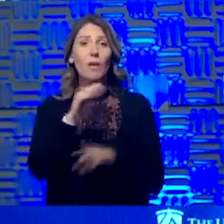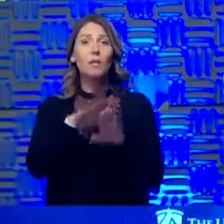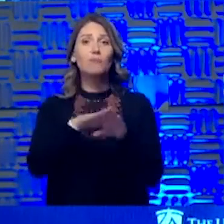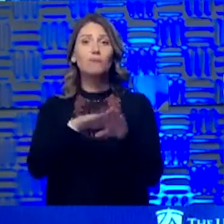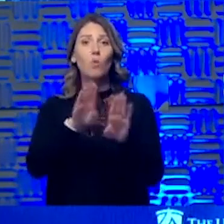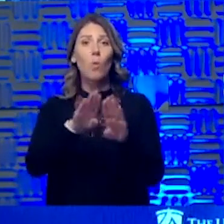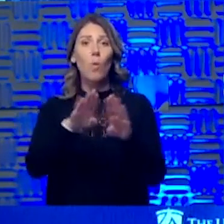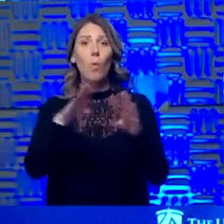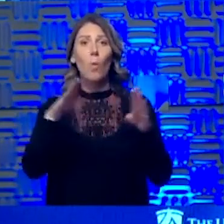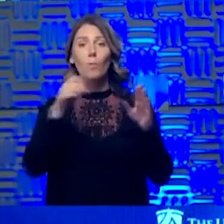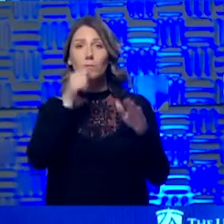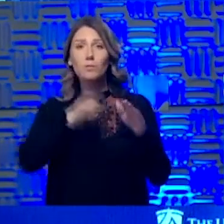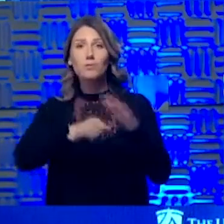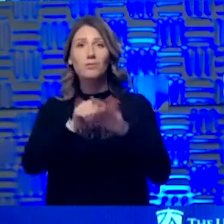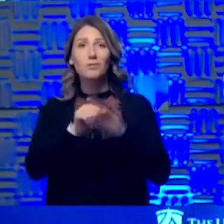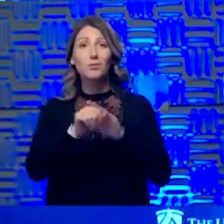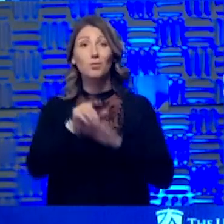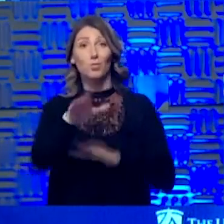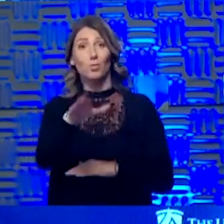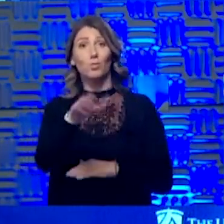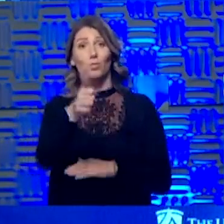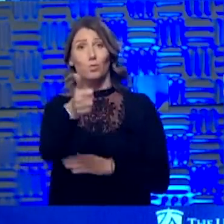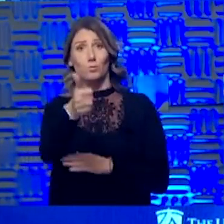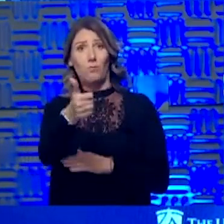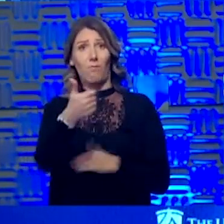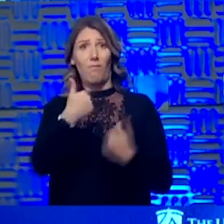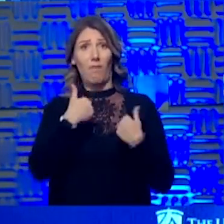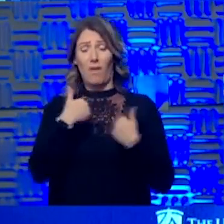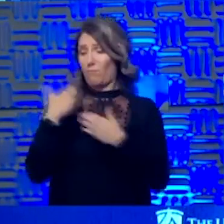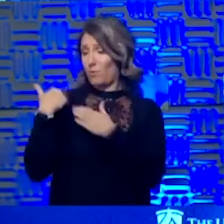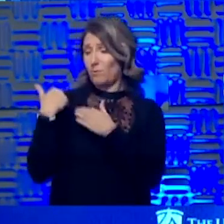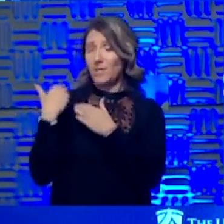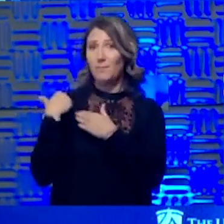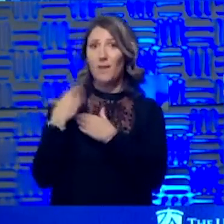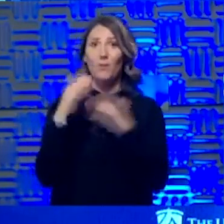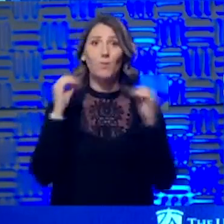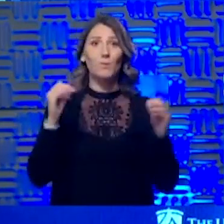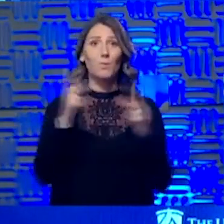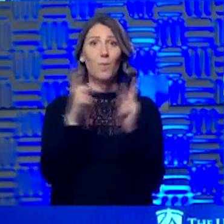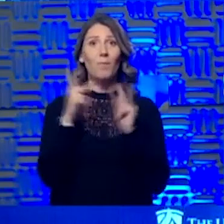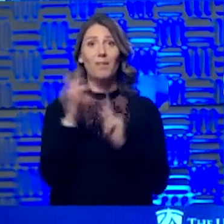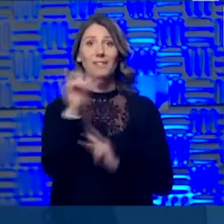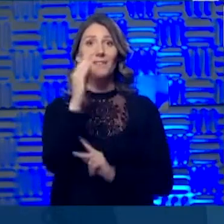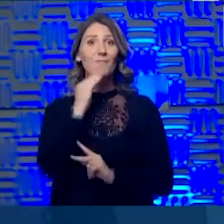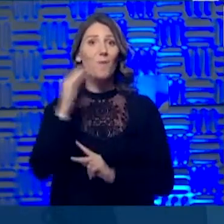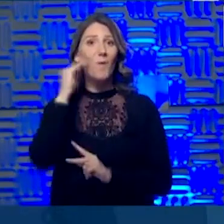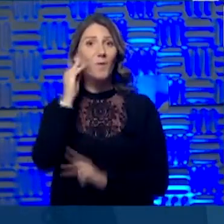this question of personal responsibility, and there's still no place like home. We'll see you tomorrow.